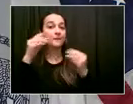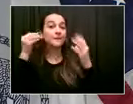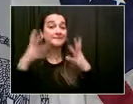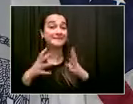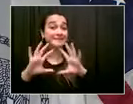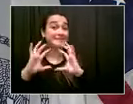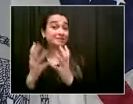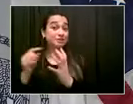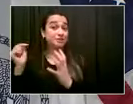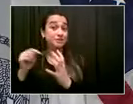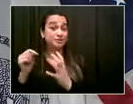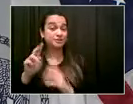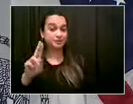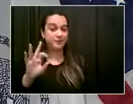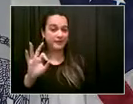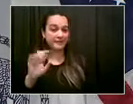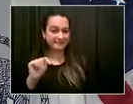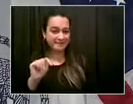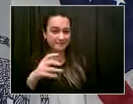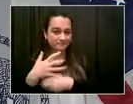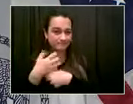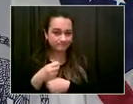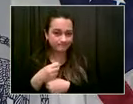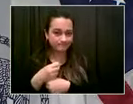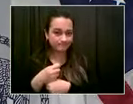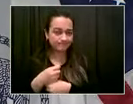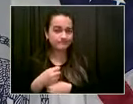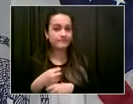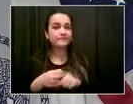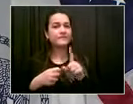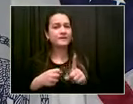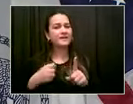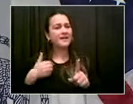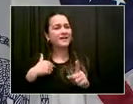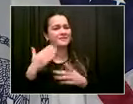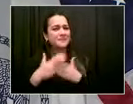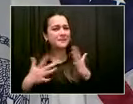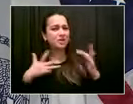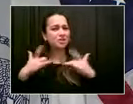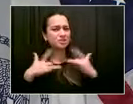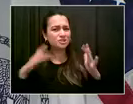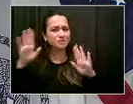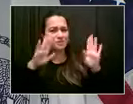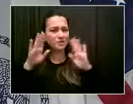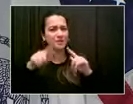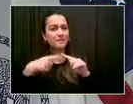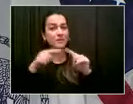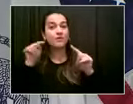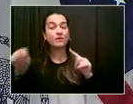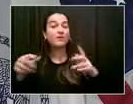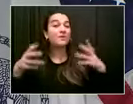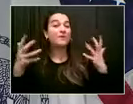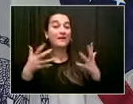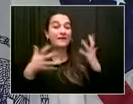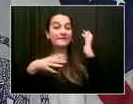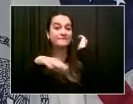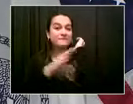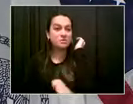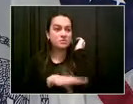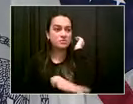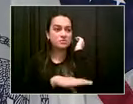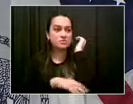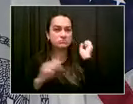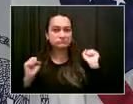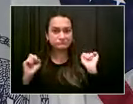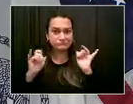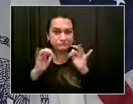in-person, at least required in the fall, but has suggested there should be a continued remote option for